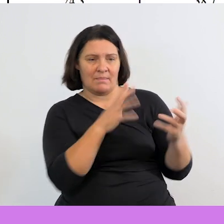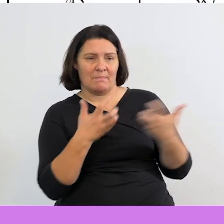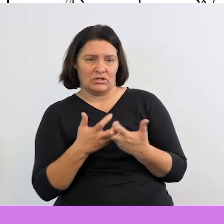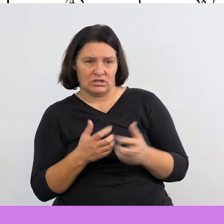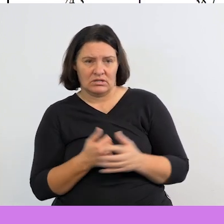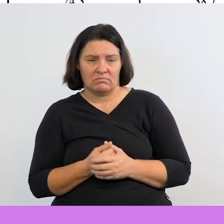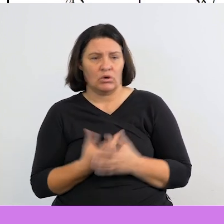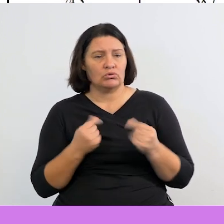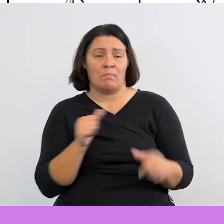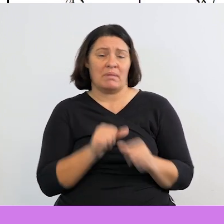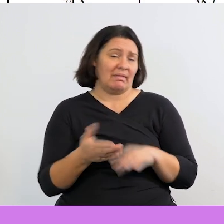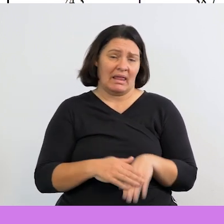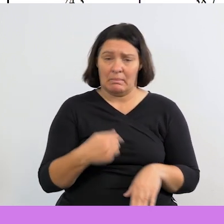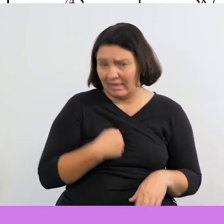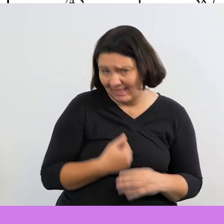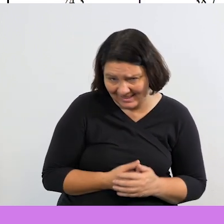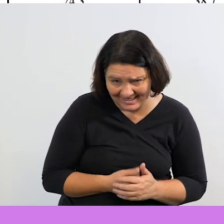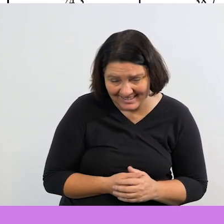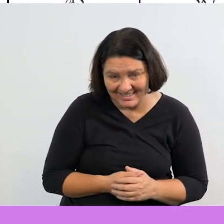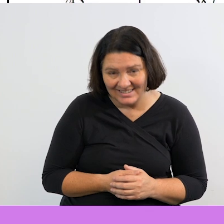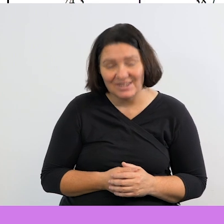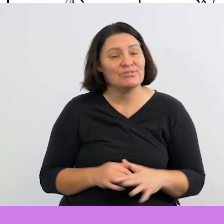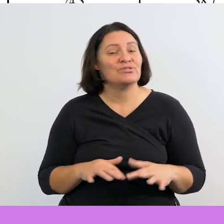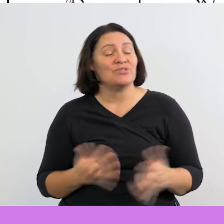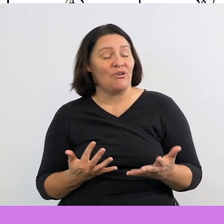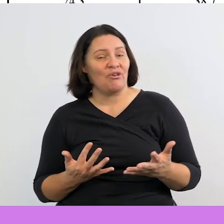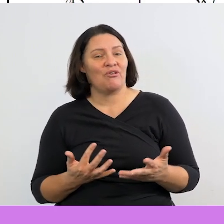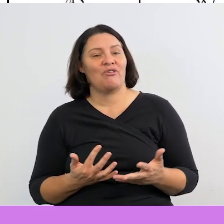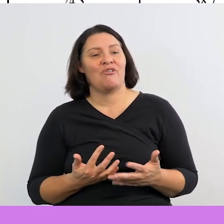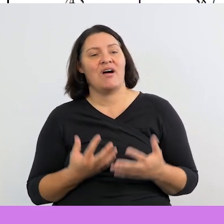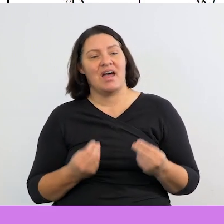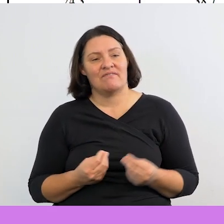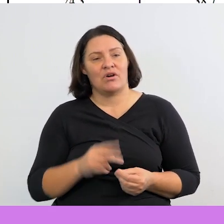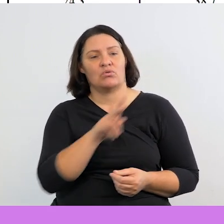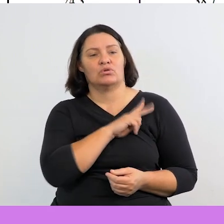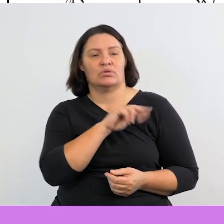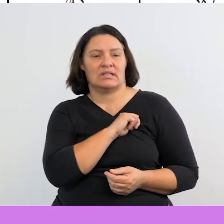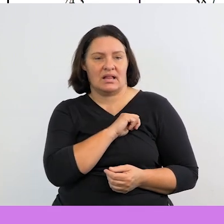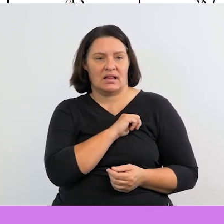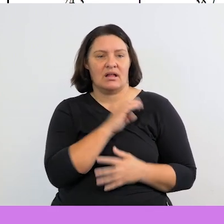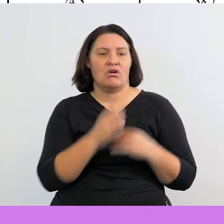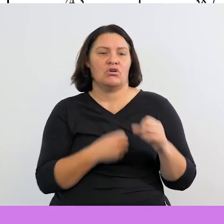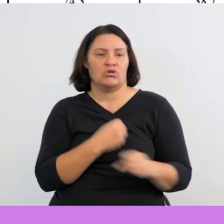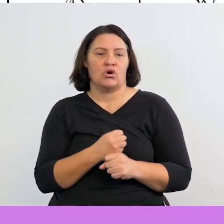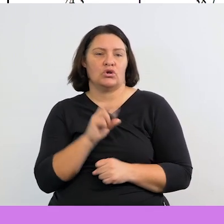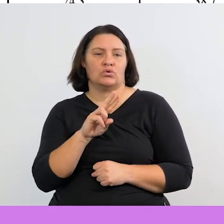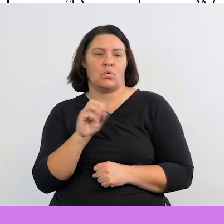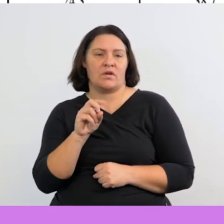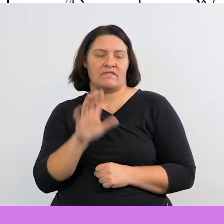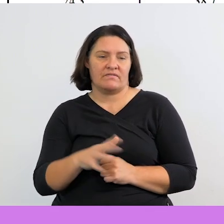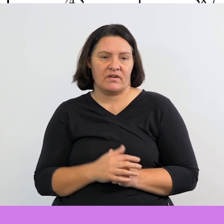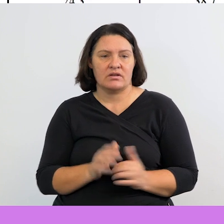our key. Guys, and I'm sure you're going to do this much better than what I'm doing it. Okay, so there we have for KZN the